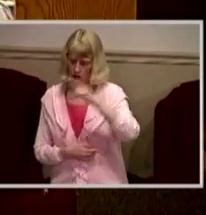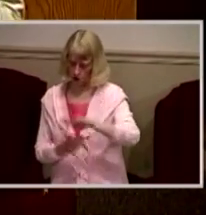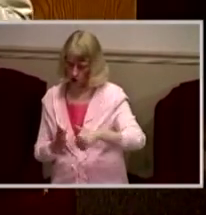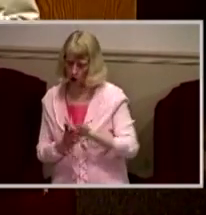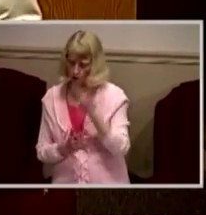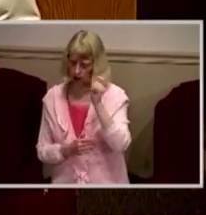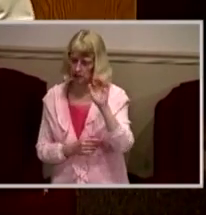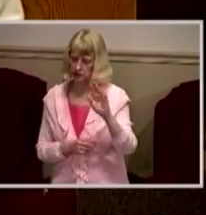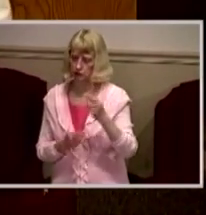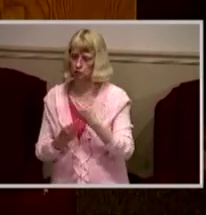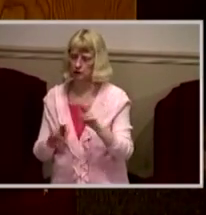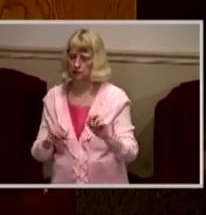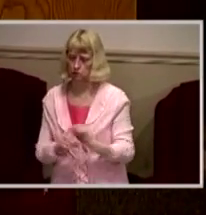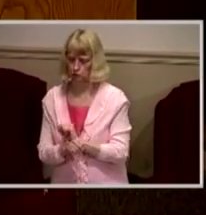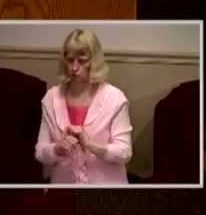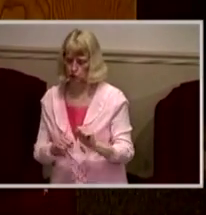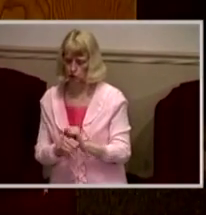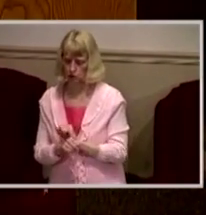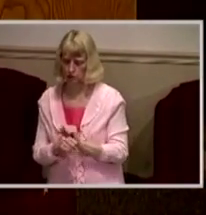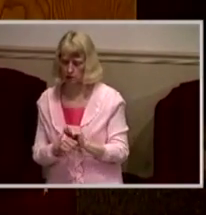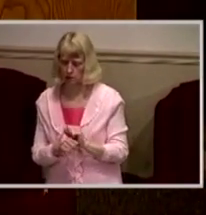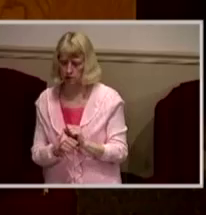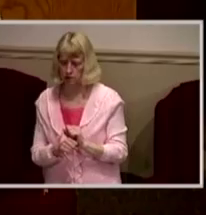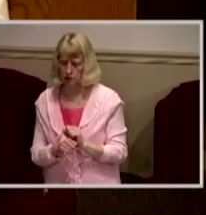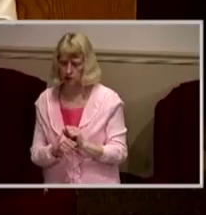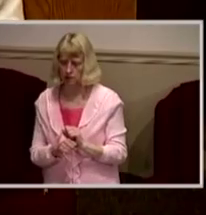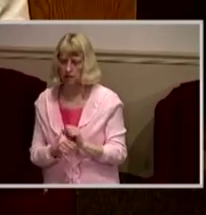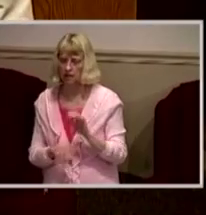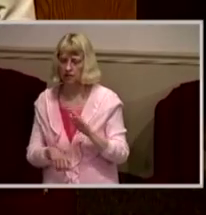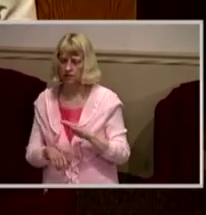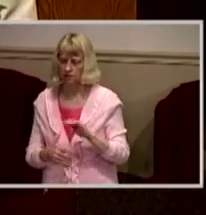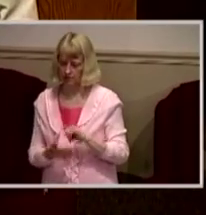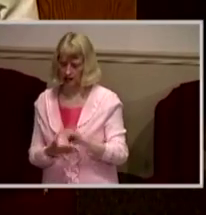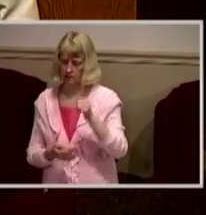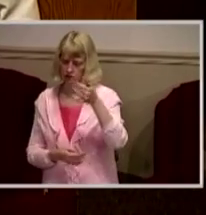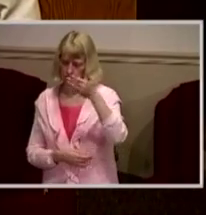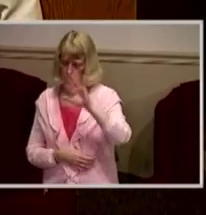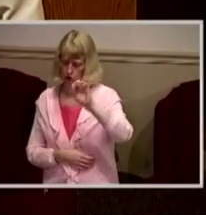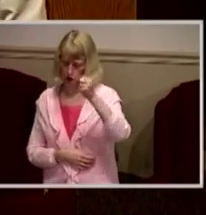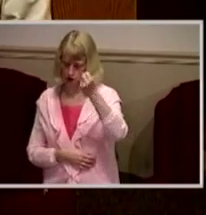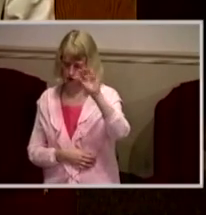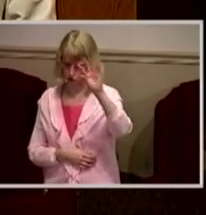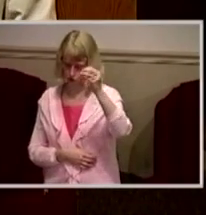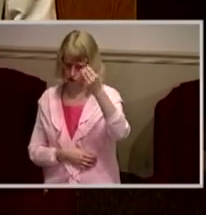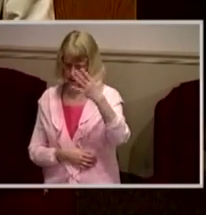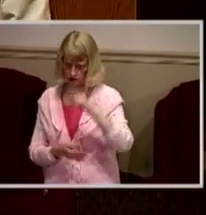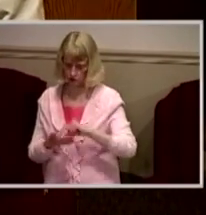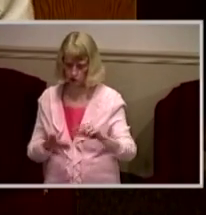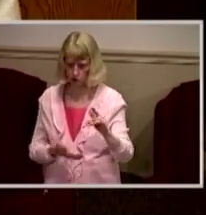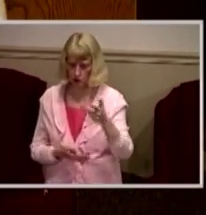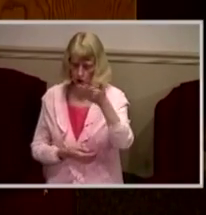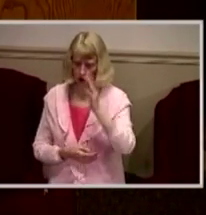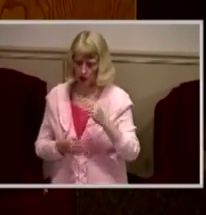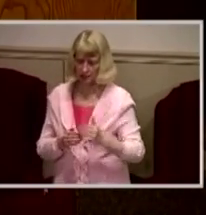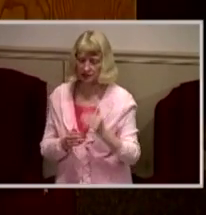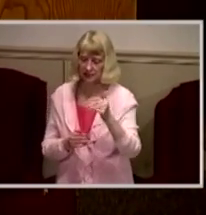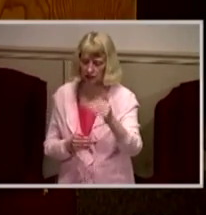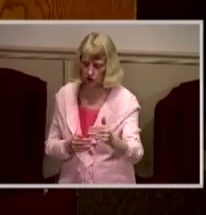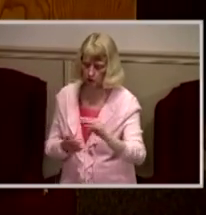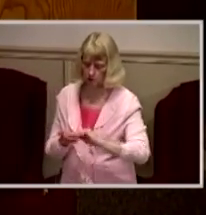because of His redemptive work that's a part of God's grace. Verse 25 says, whom God has set forth